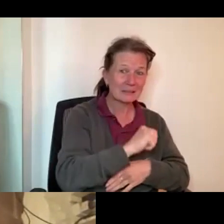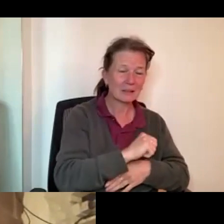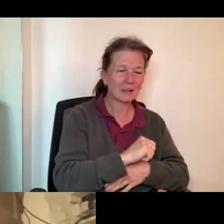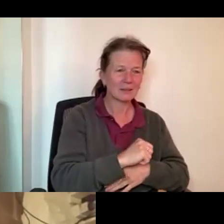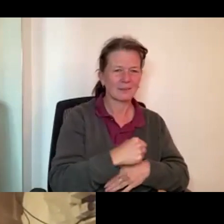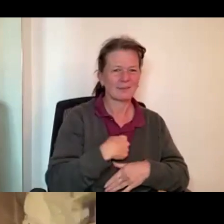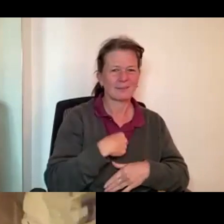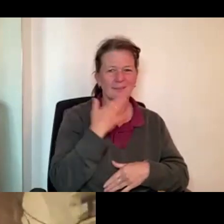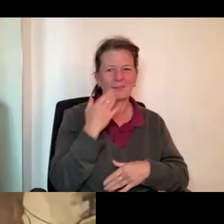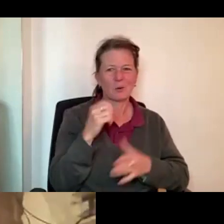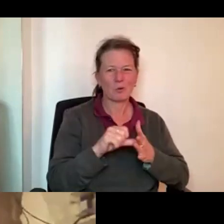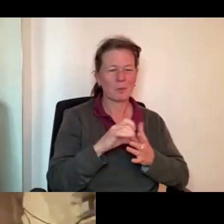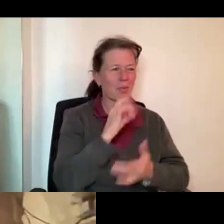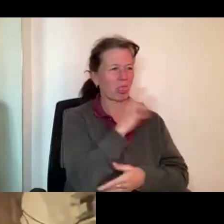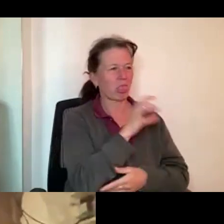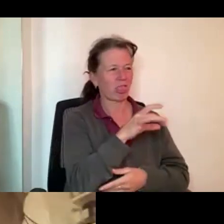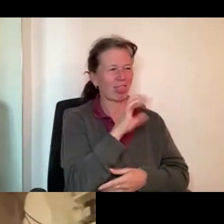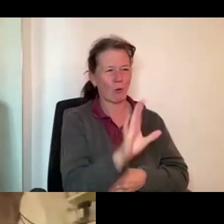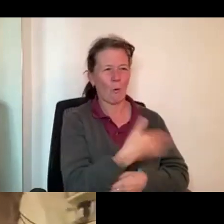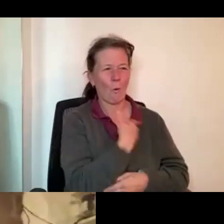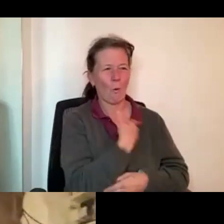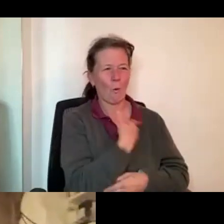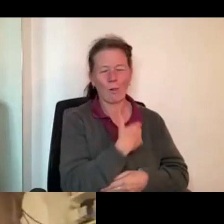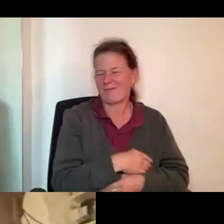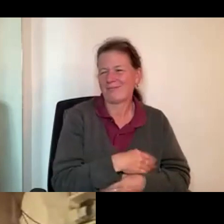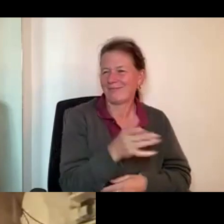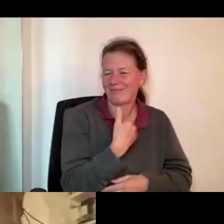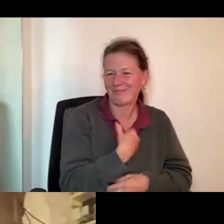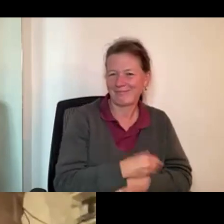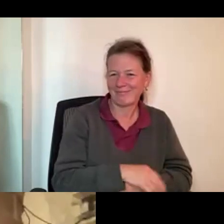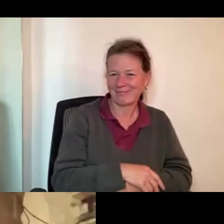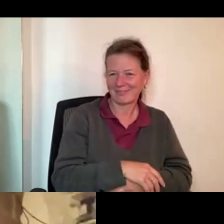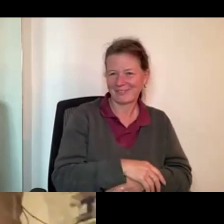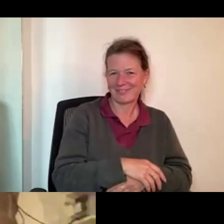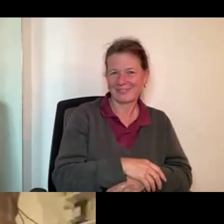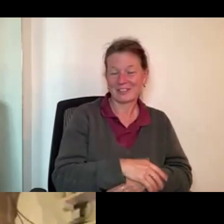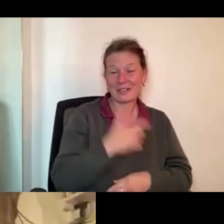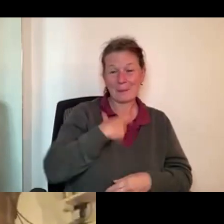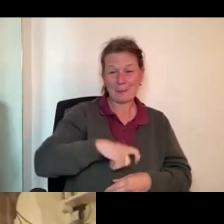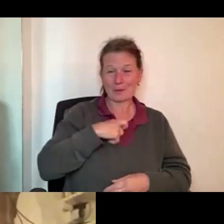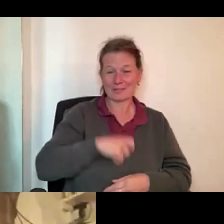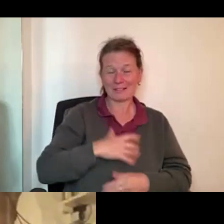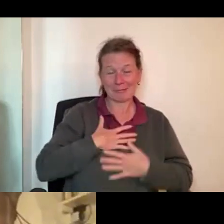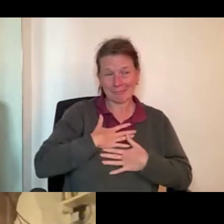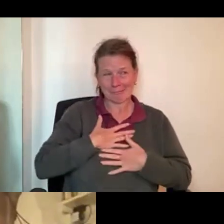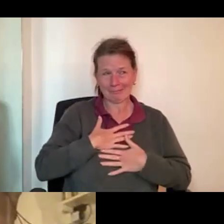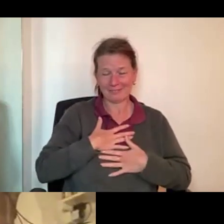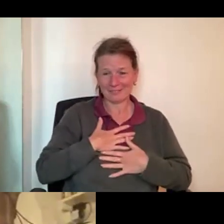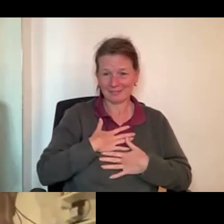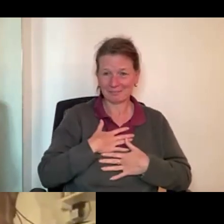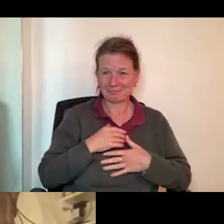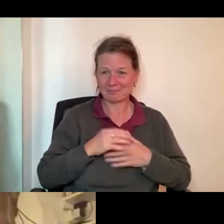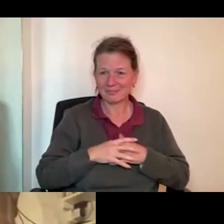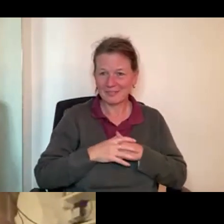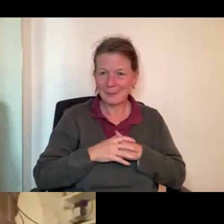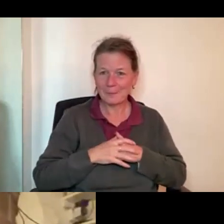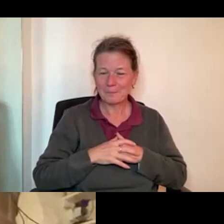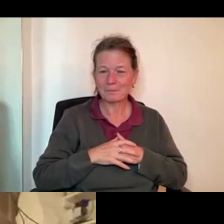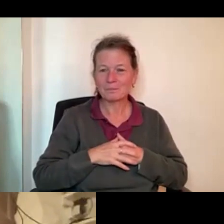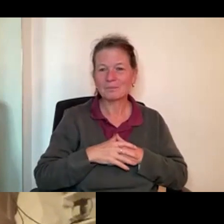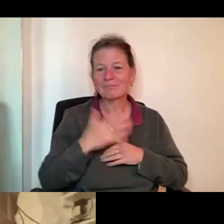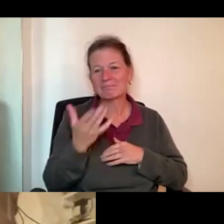with rejecting all of them. Speaking in a personal capacity, not on behalf of the company right That's now. not how I feel.